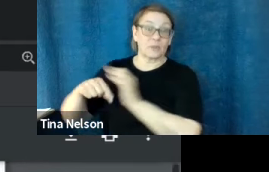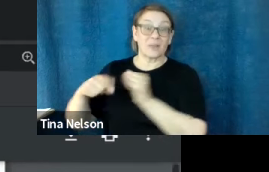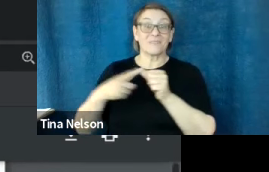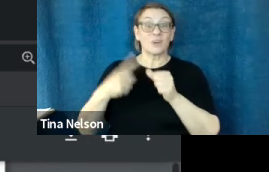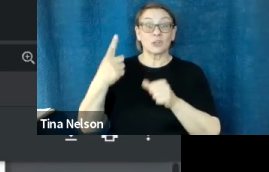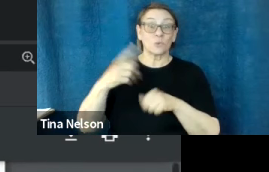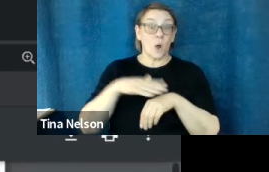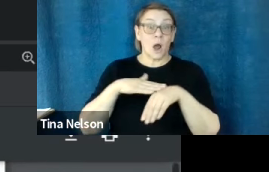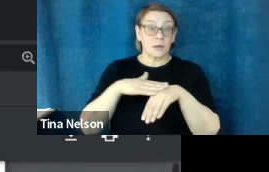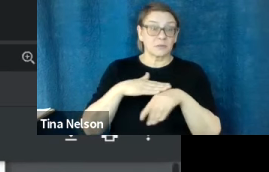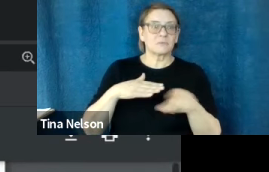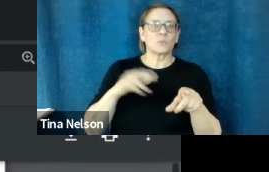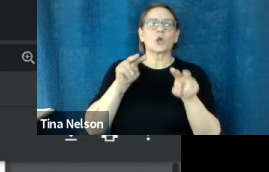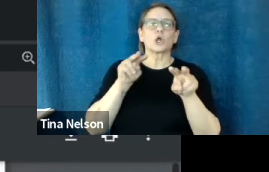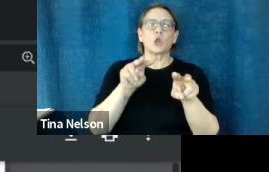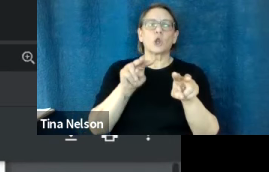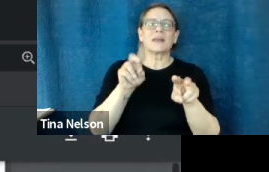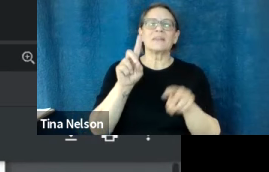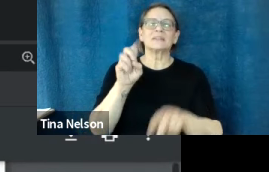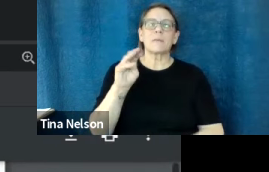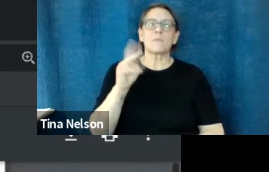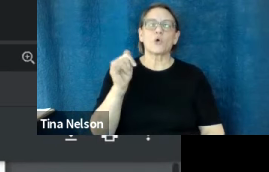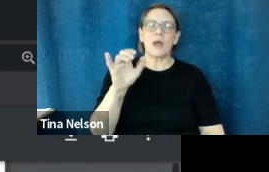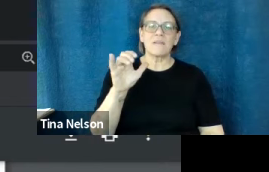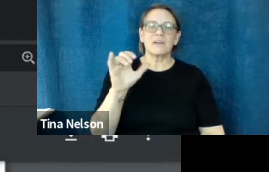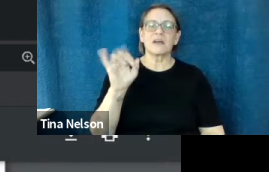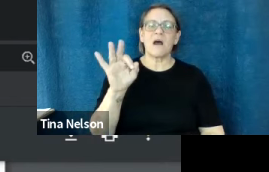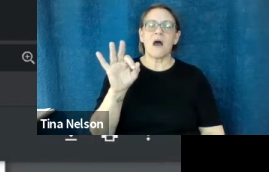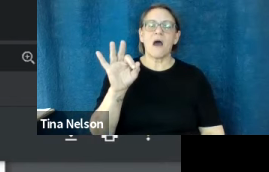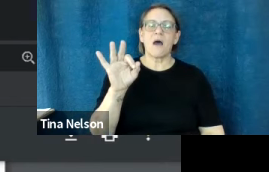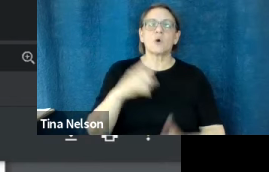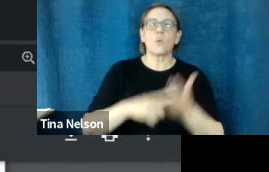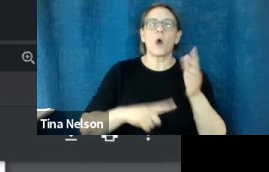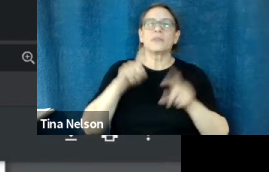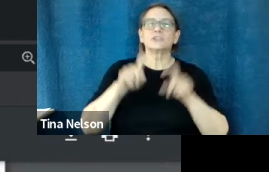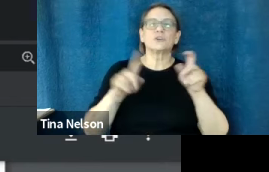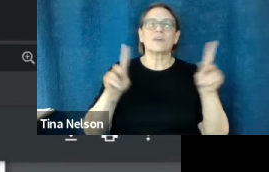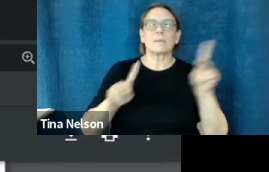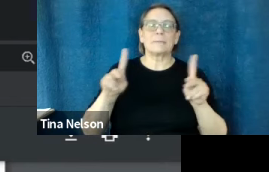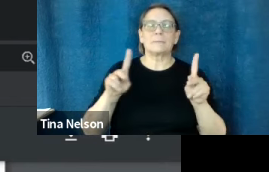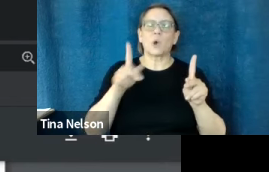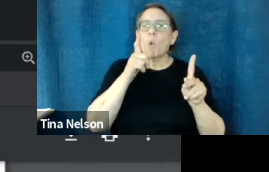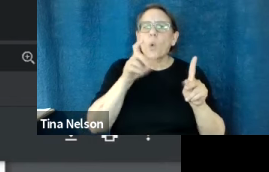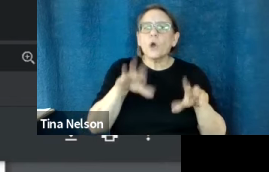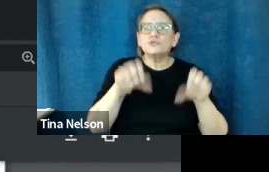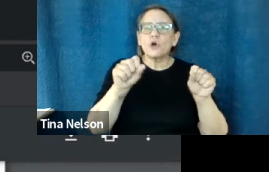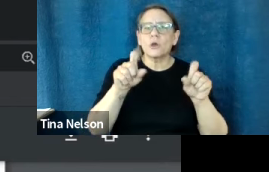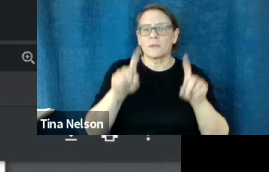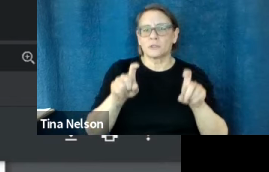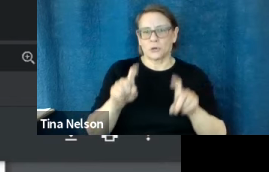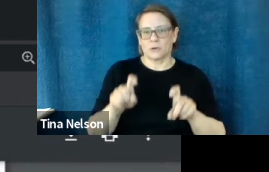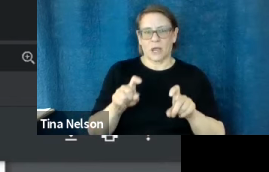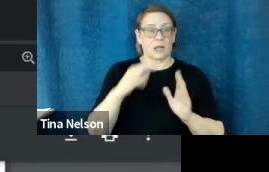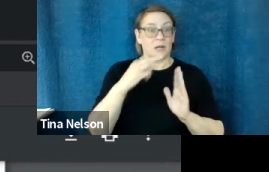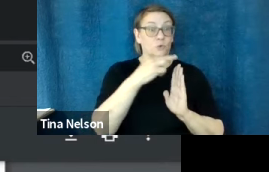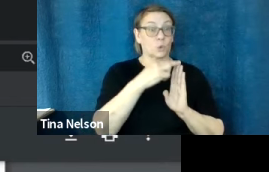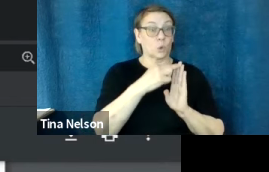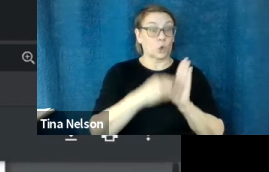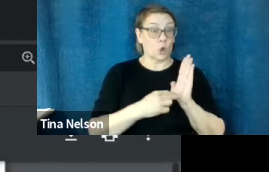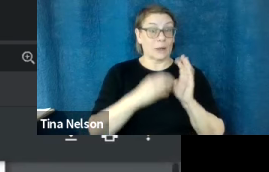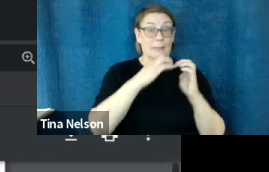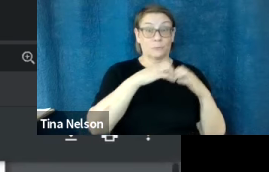one, we are looking at the demographics of what the survey participants are. And we can look down at the